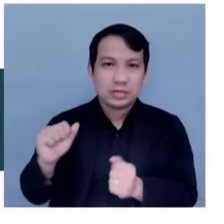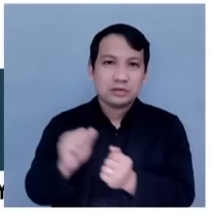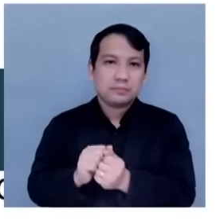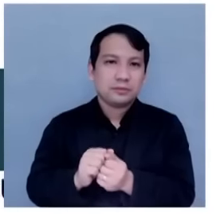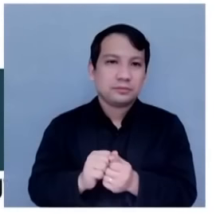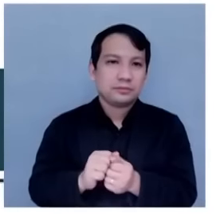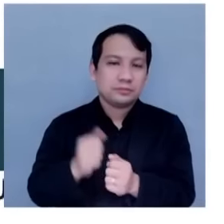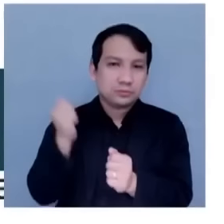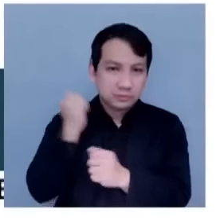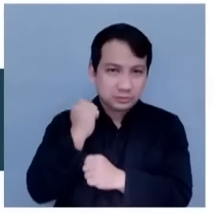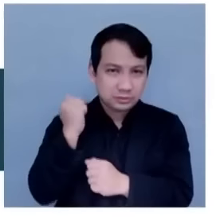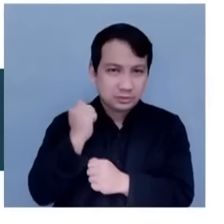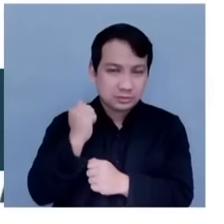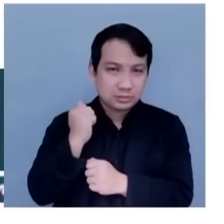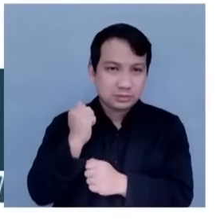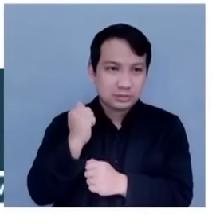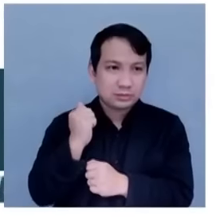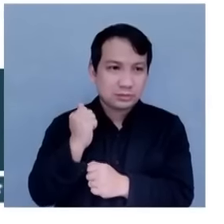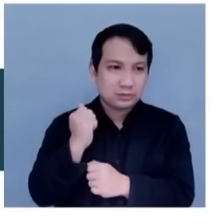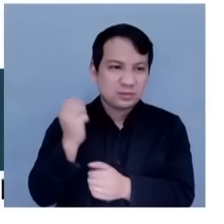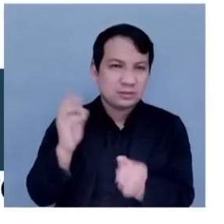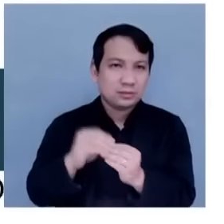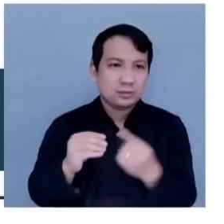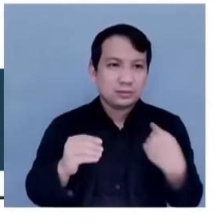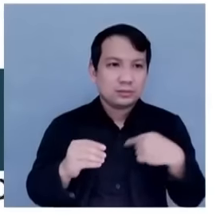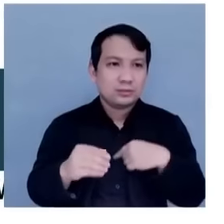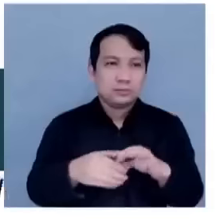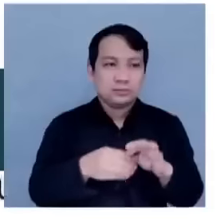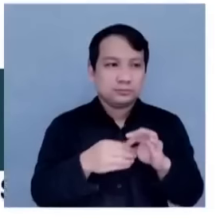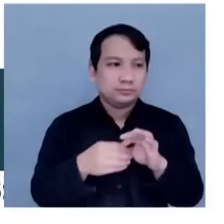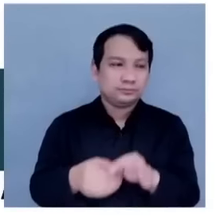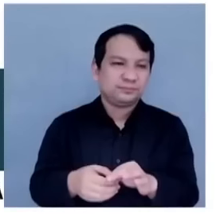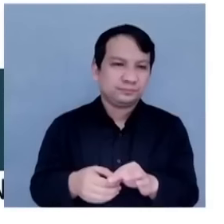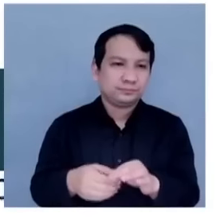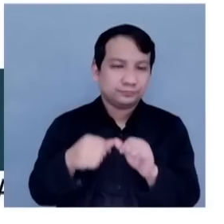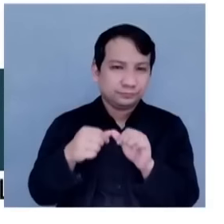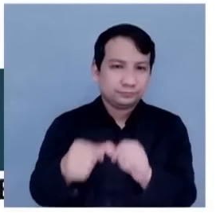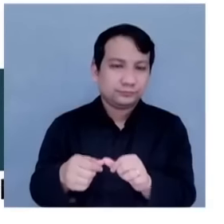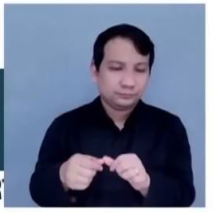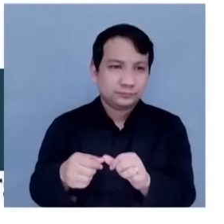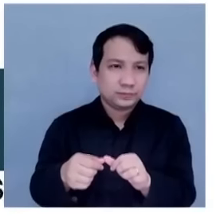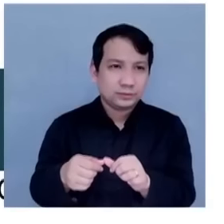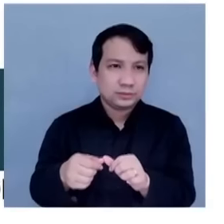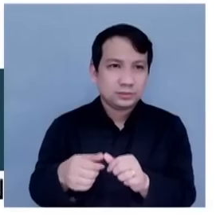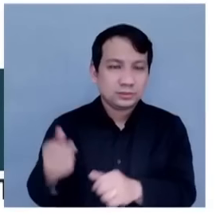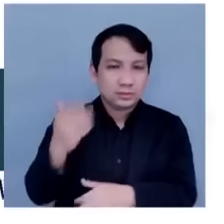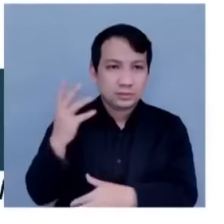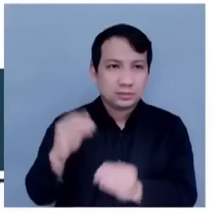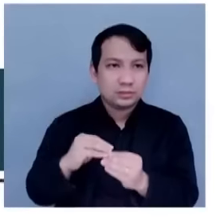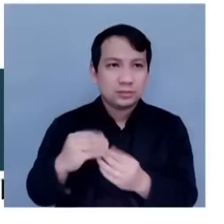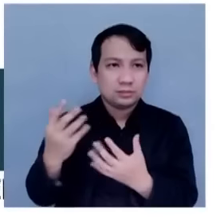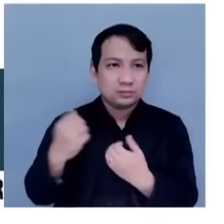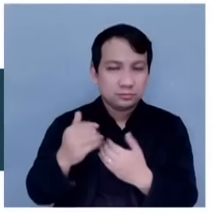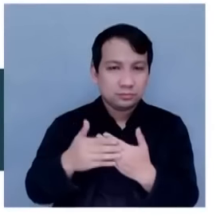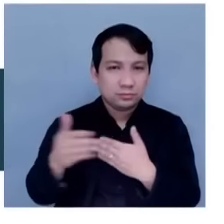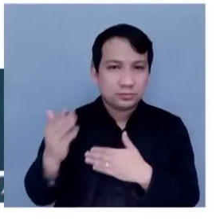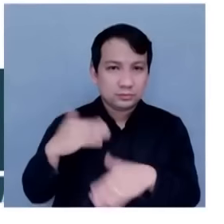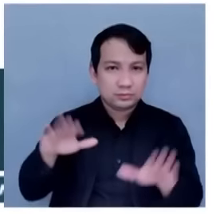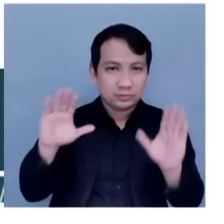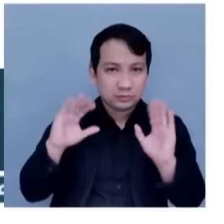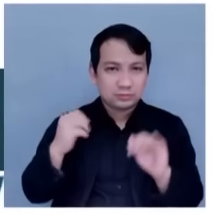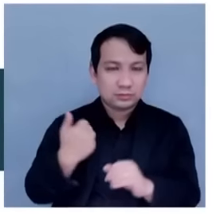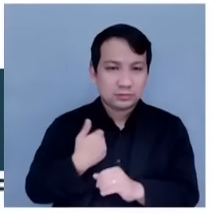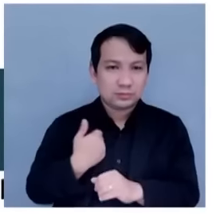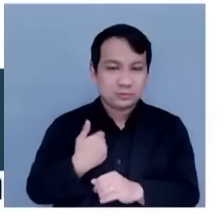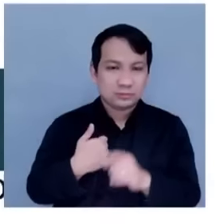inaasahan nyo na rin po to because according to you, you've been in constant communication with higher authorities that she will eventually surrender herself. Actually, they